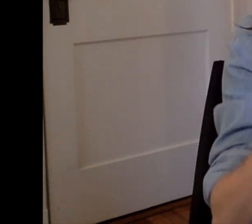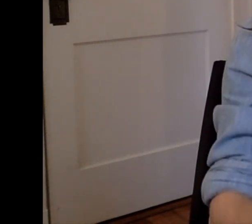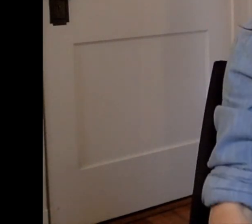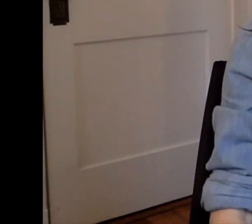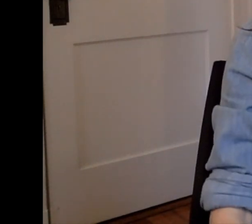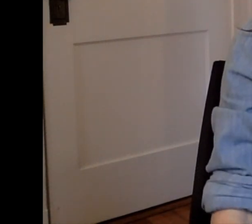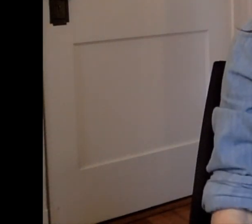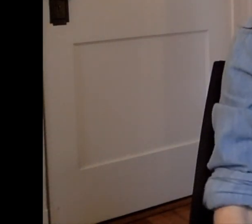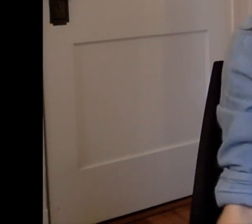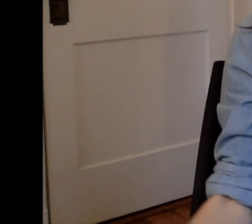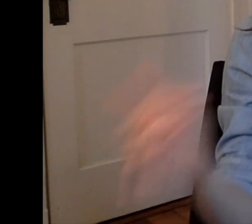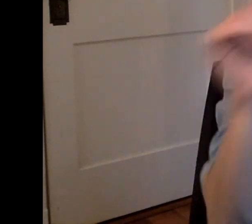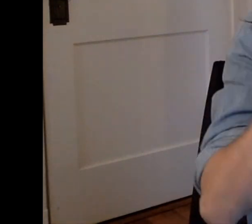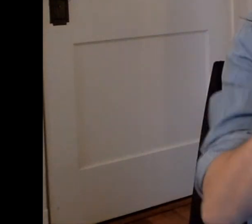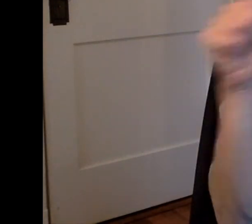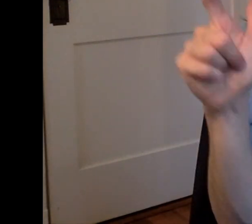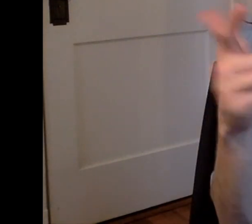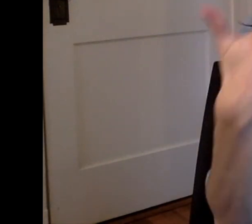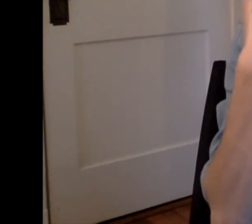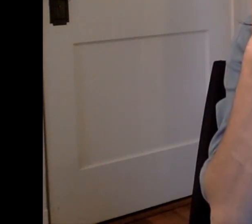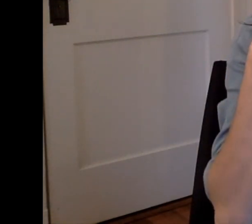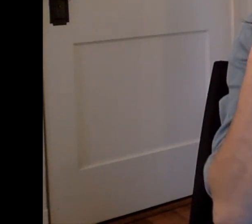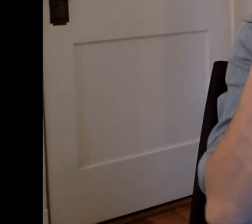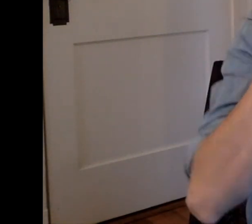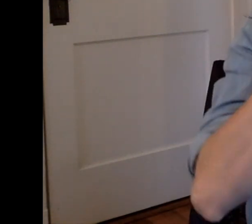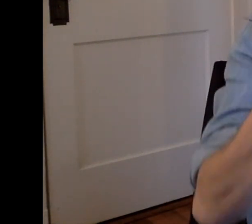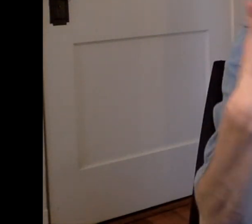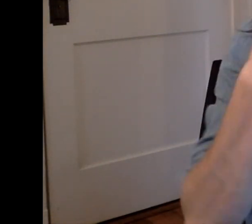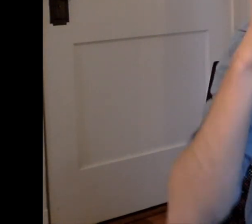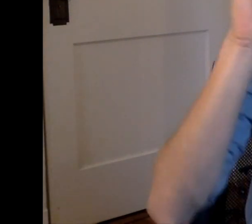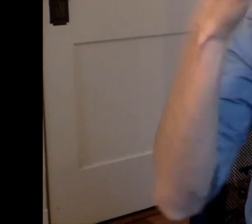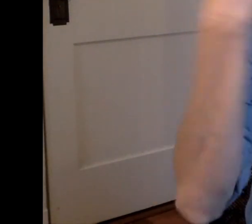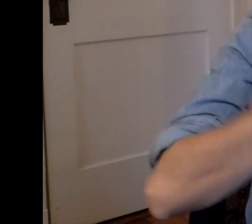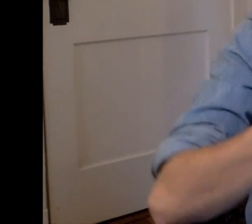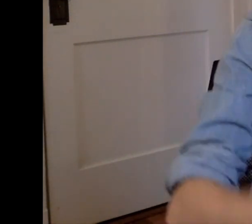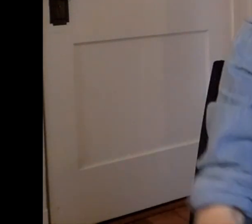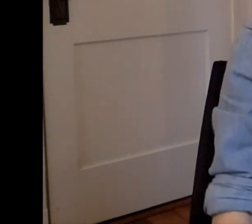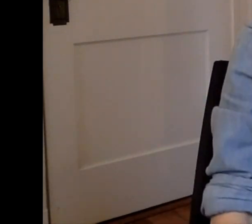That's it. Thank you so much for watching and have a great day.